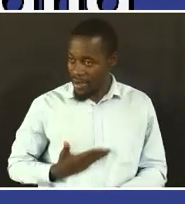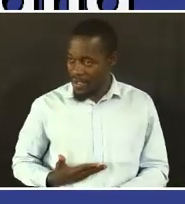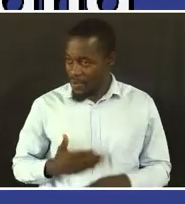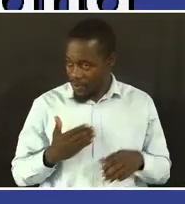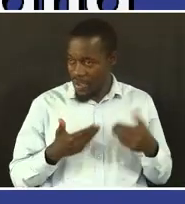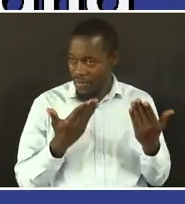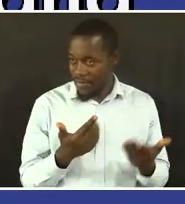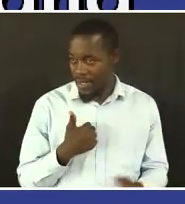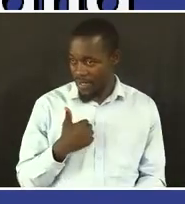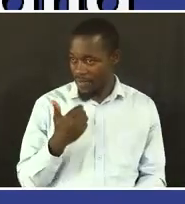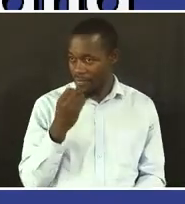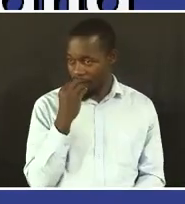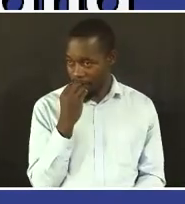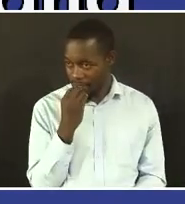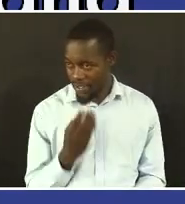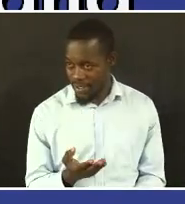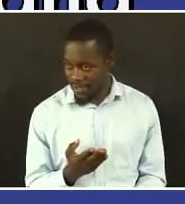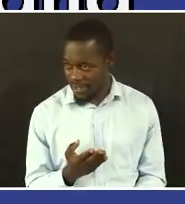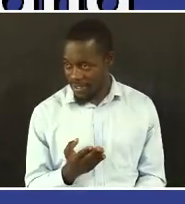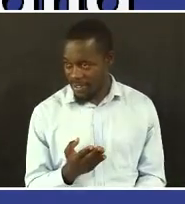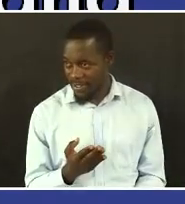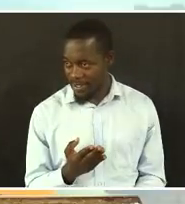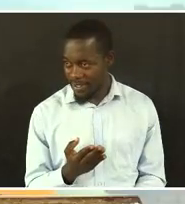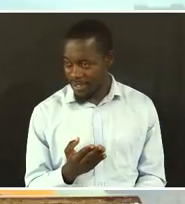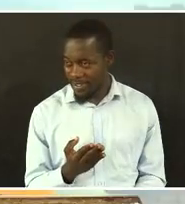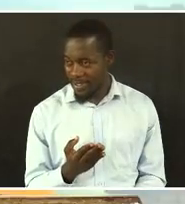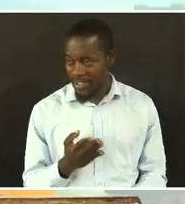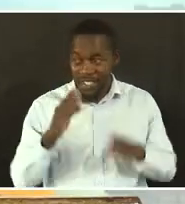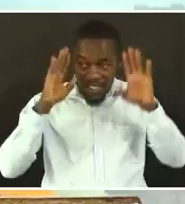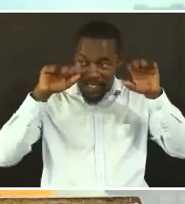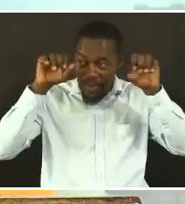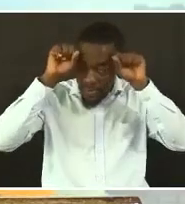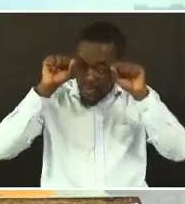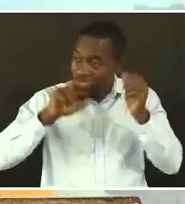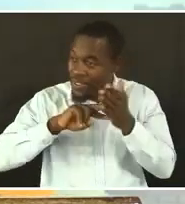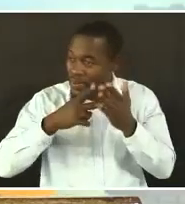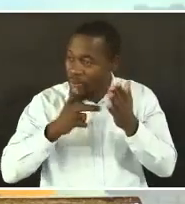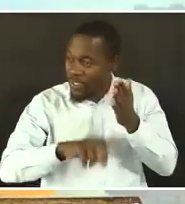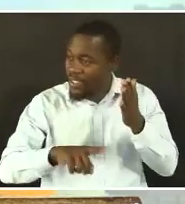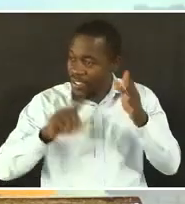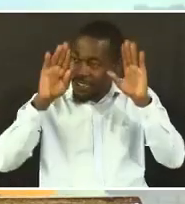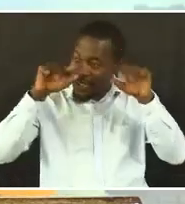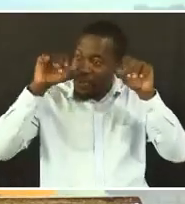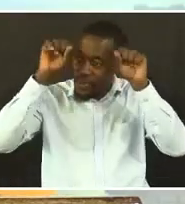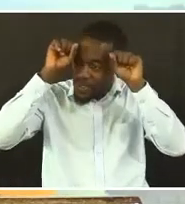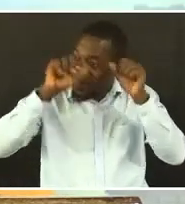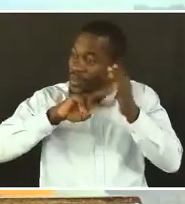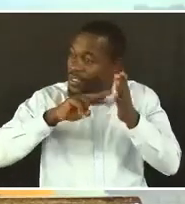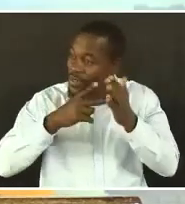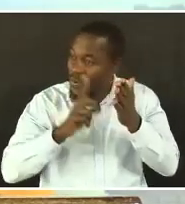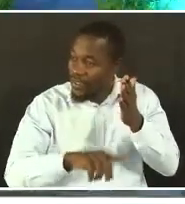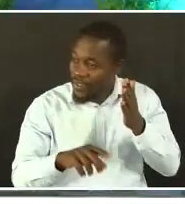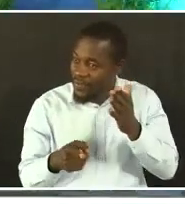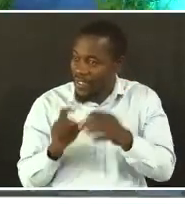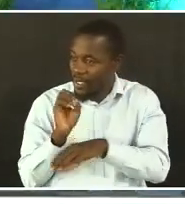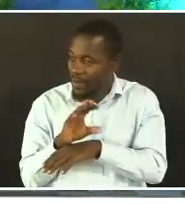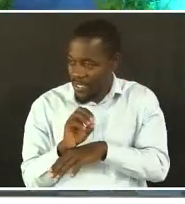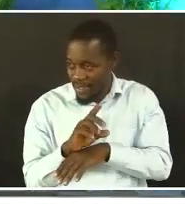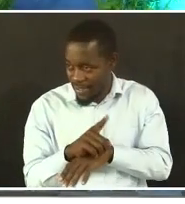Just listen, when I was angry, you fed me. that qualifies you as a sheep.